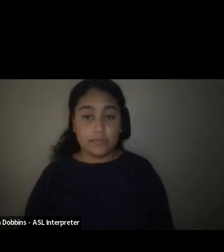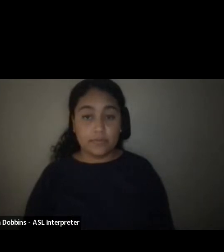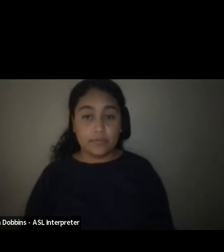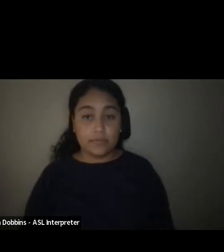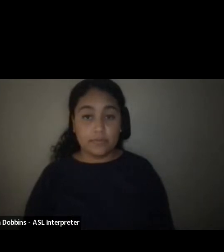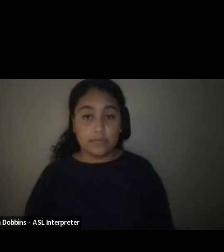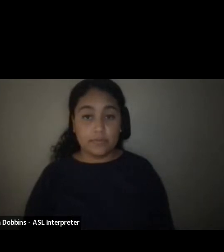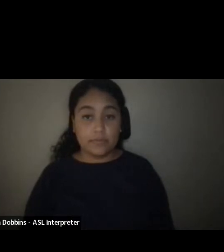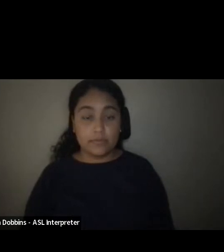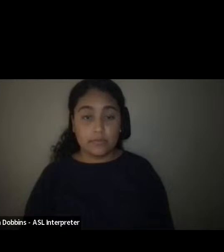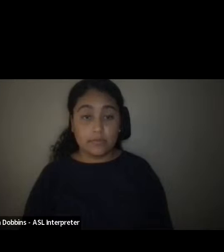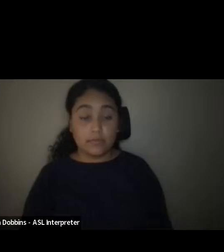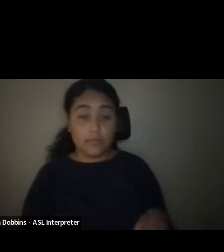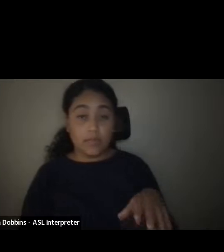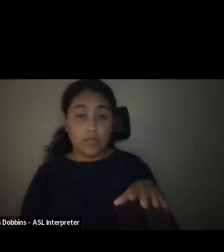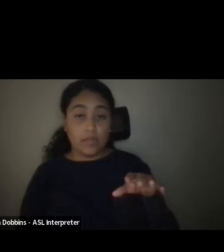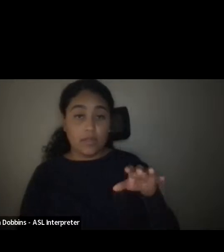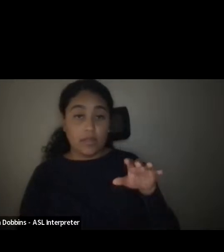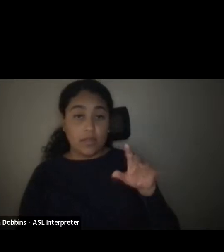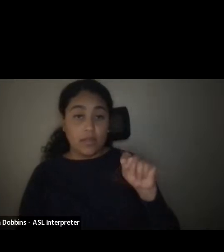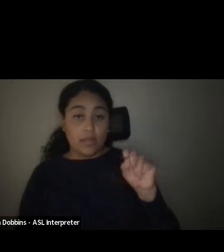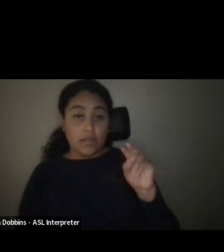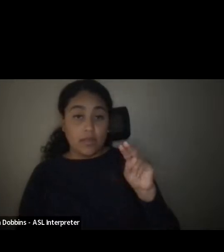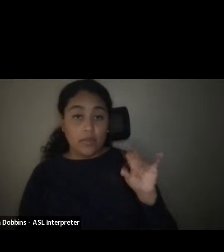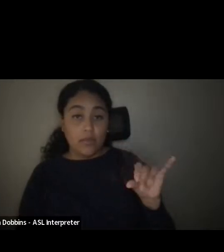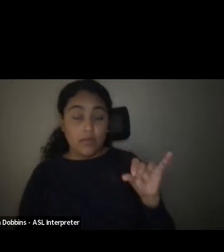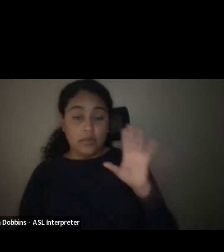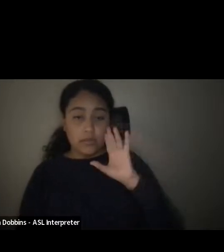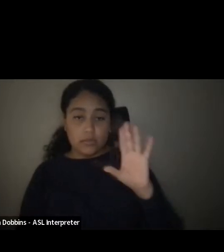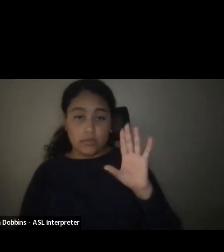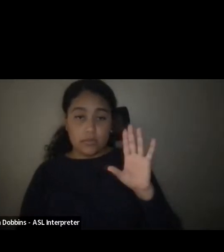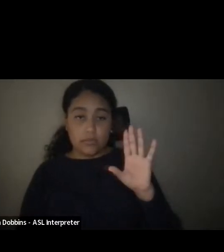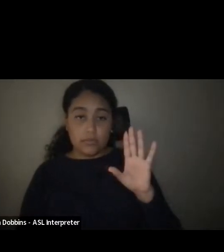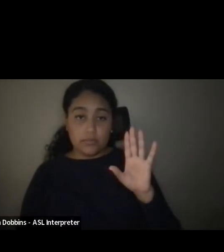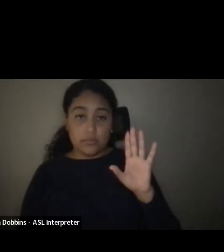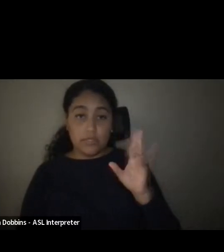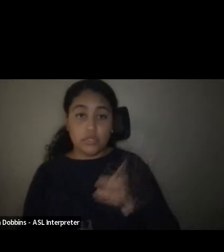So Tony Shea from Keegan will be jumping on. Sure.